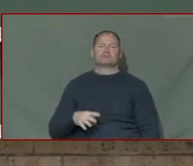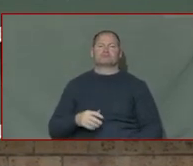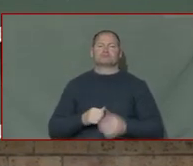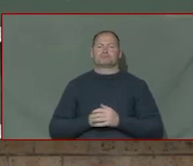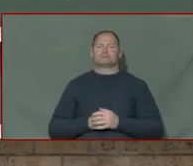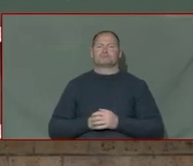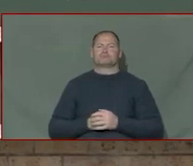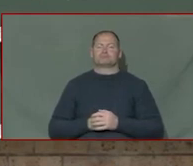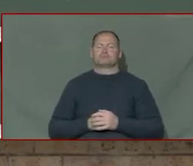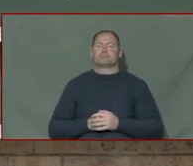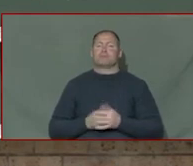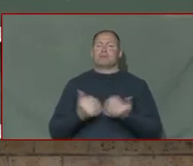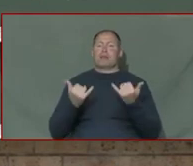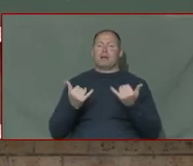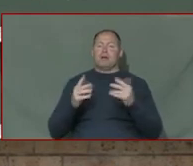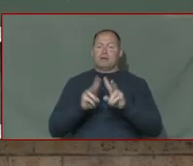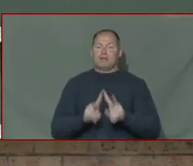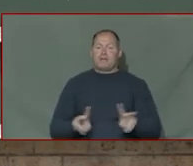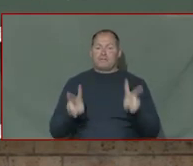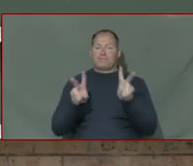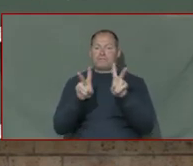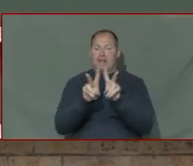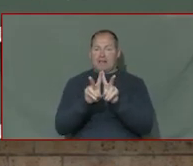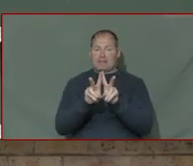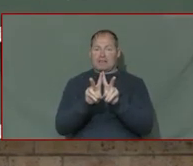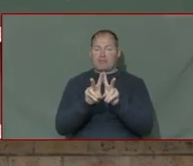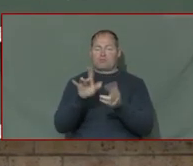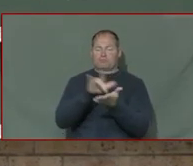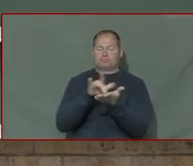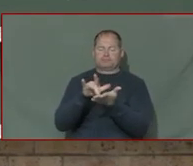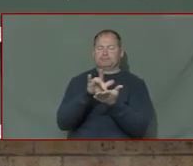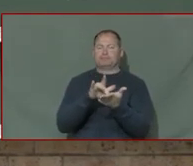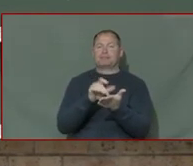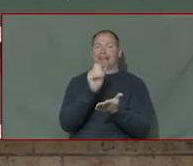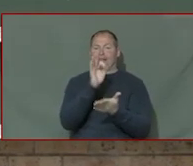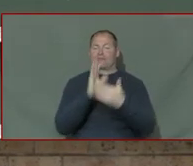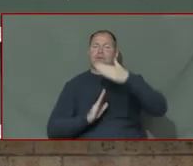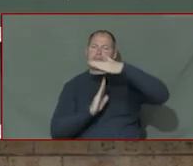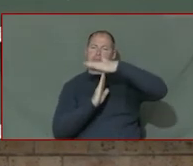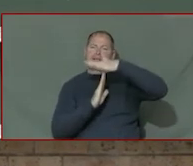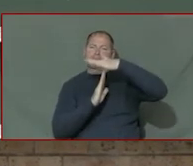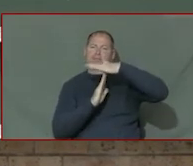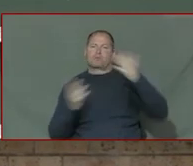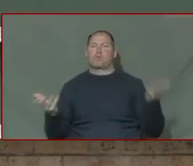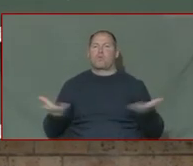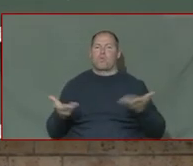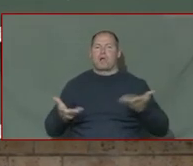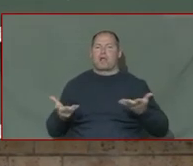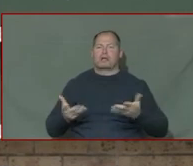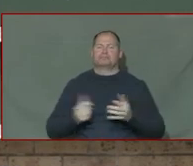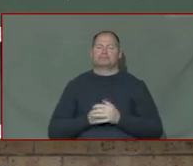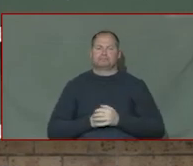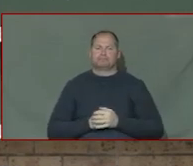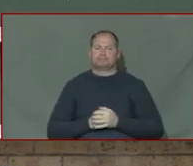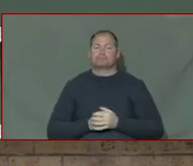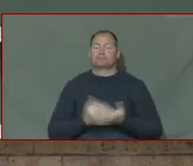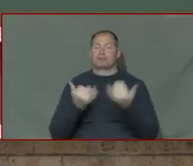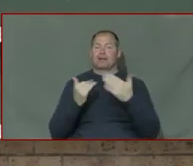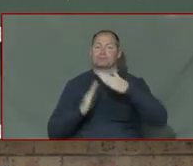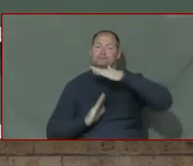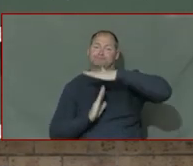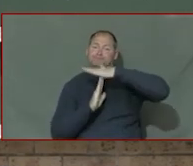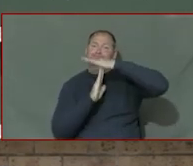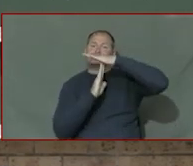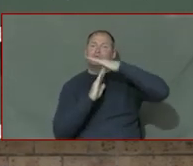x which the shaded part will be a maximum. Now, people, to find the maximum